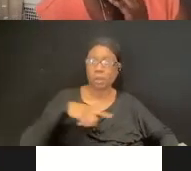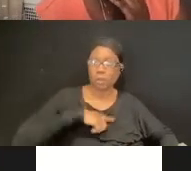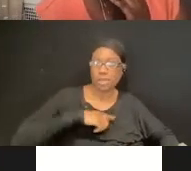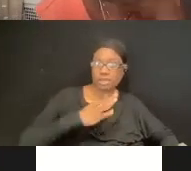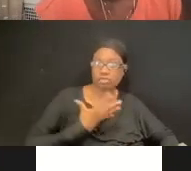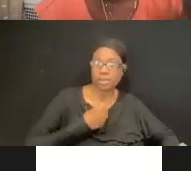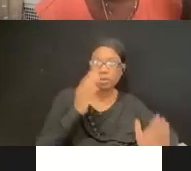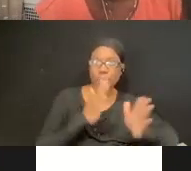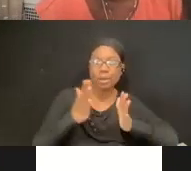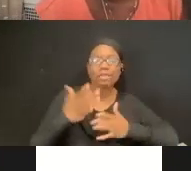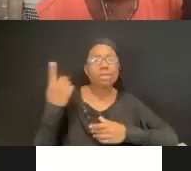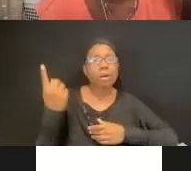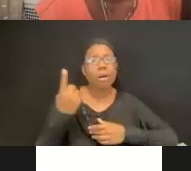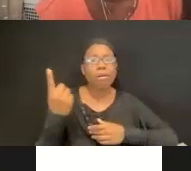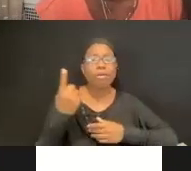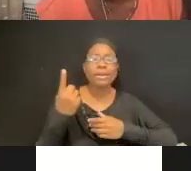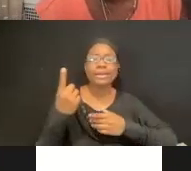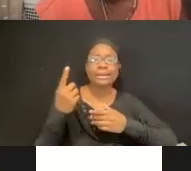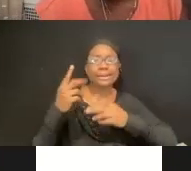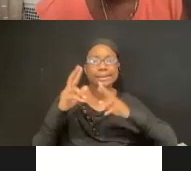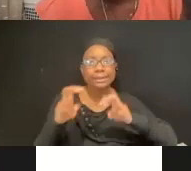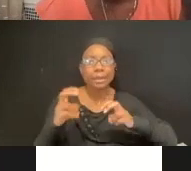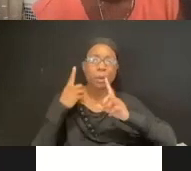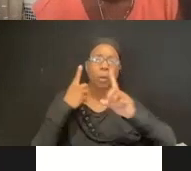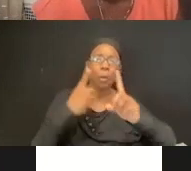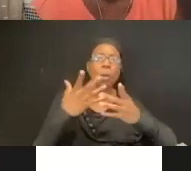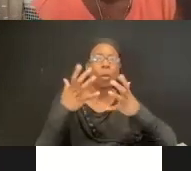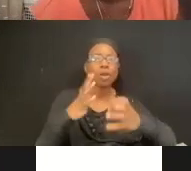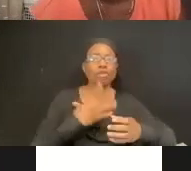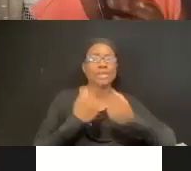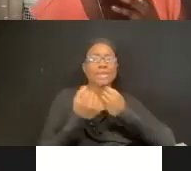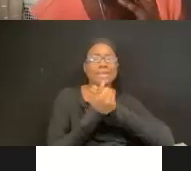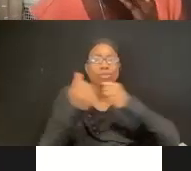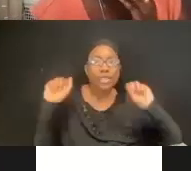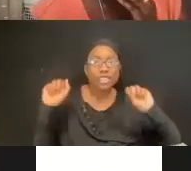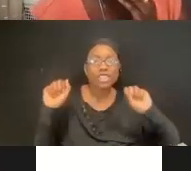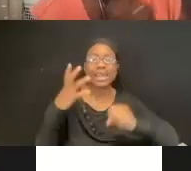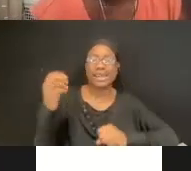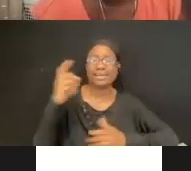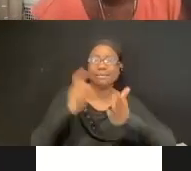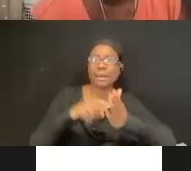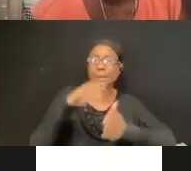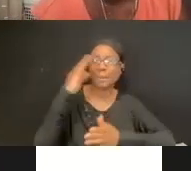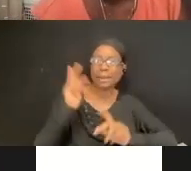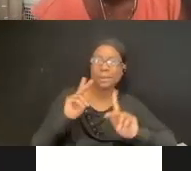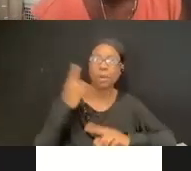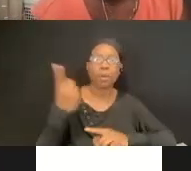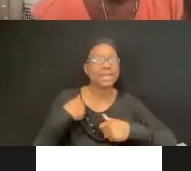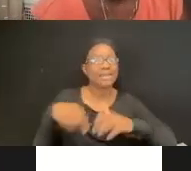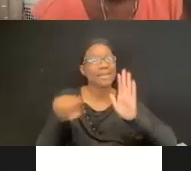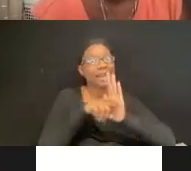way that Black people are having negative interactions with the cops, especially in Charlotte, we knew that supporting Relasia